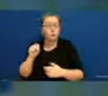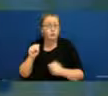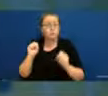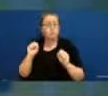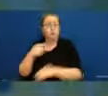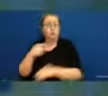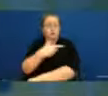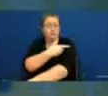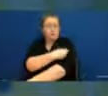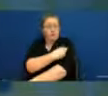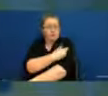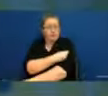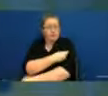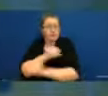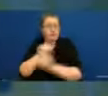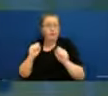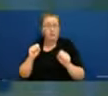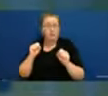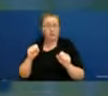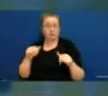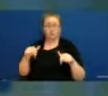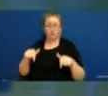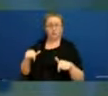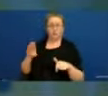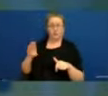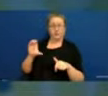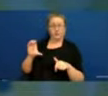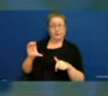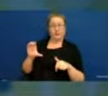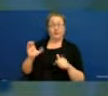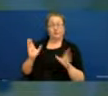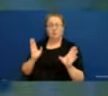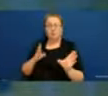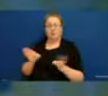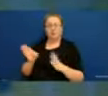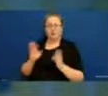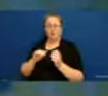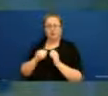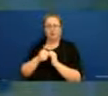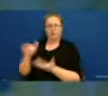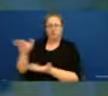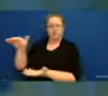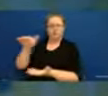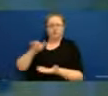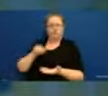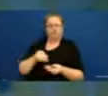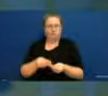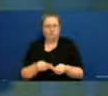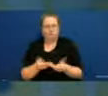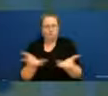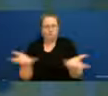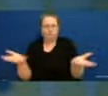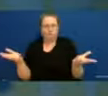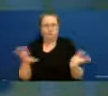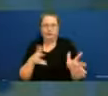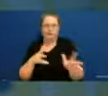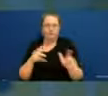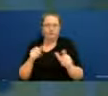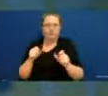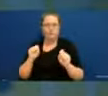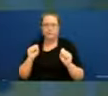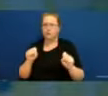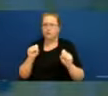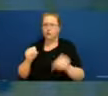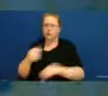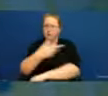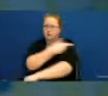available early in the new year, and we are planning every day to make sure that we can get those vaccines to people who